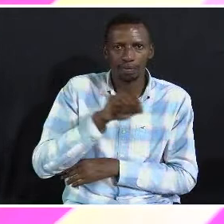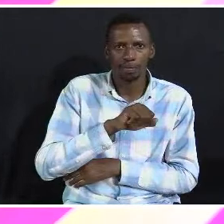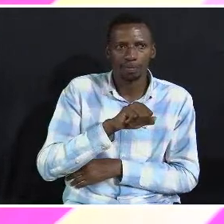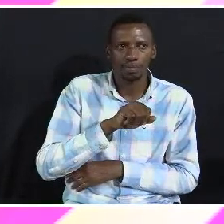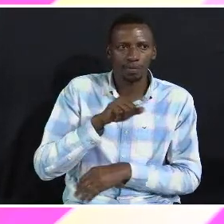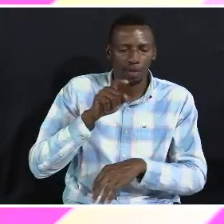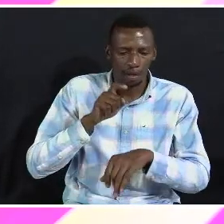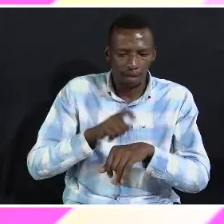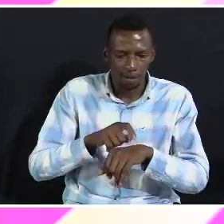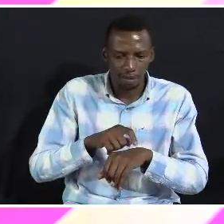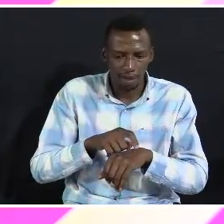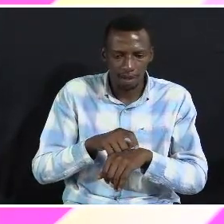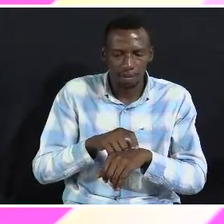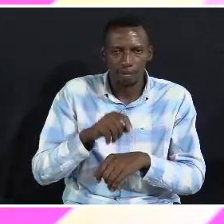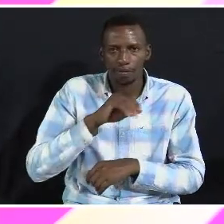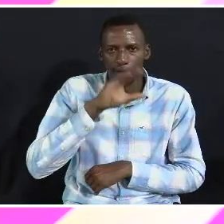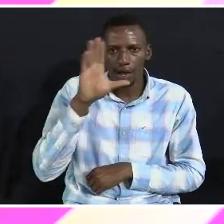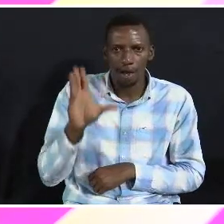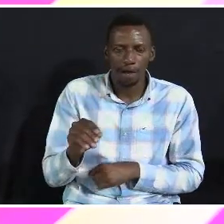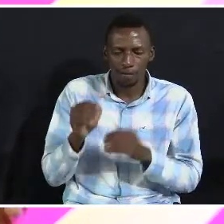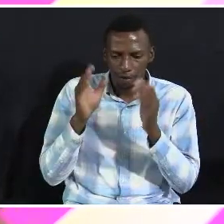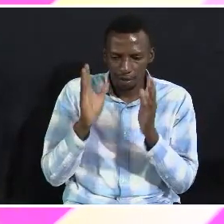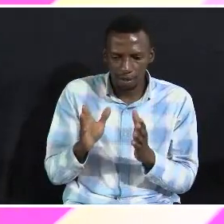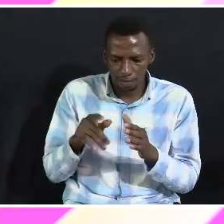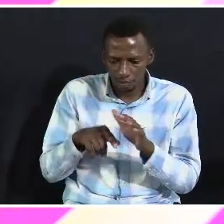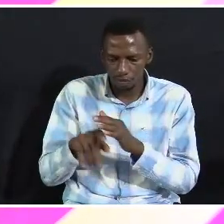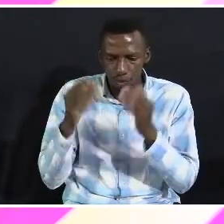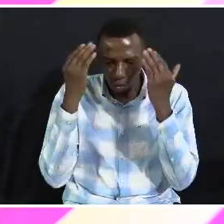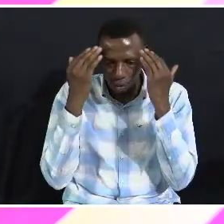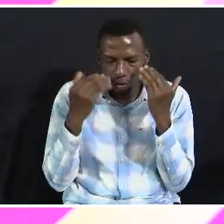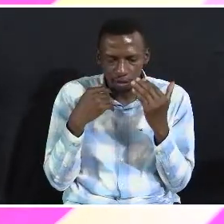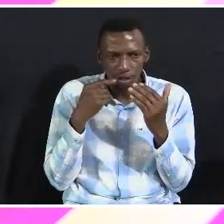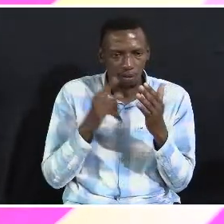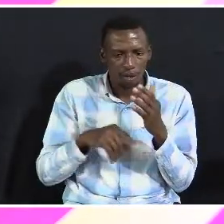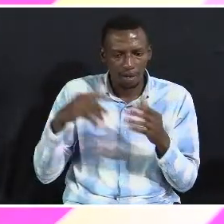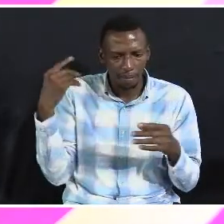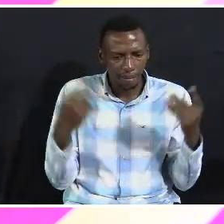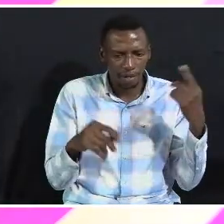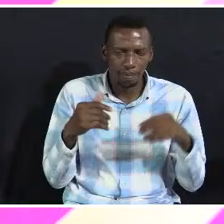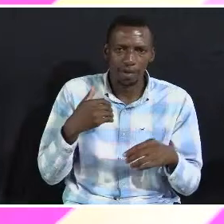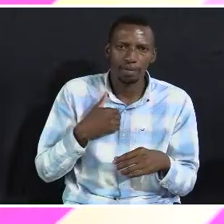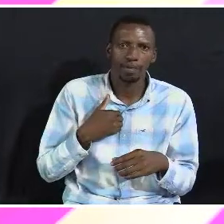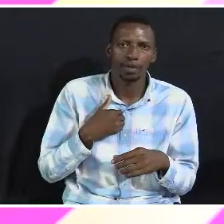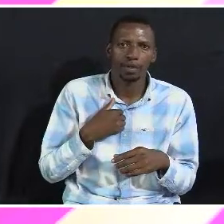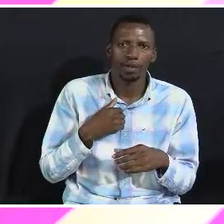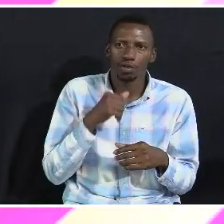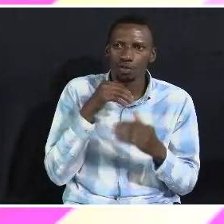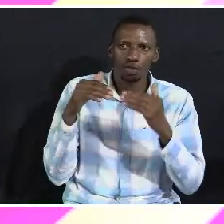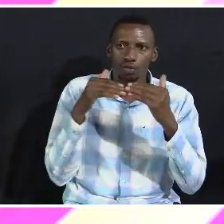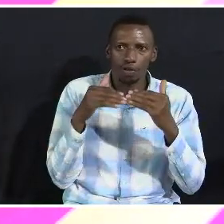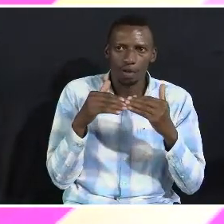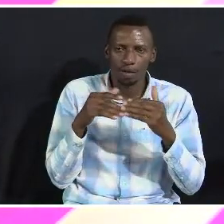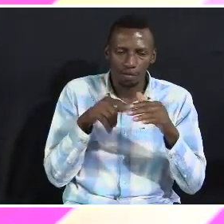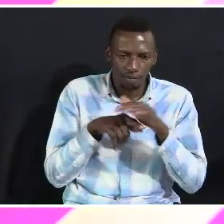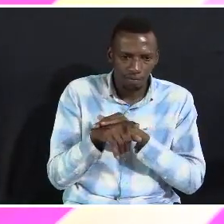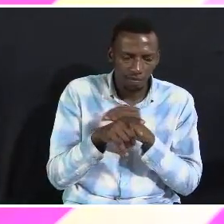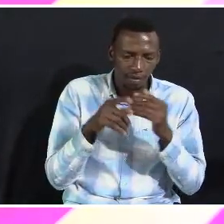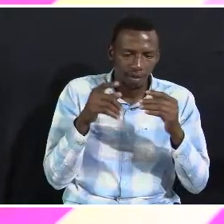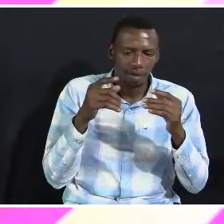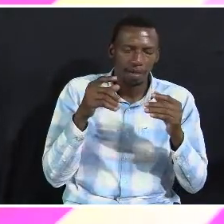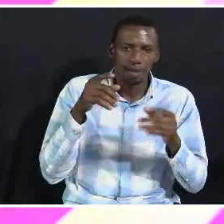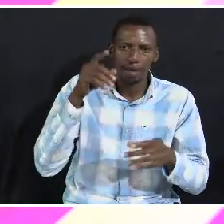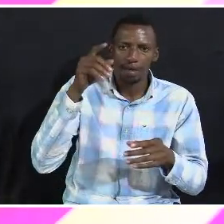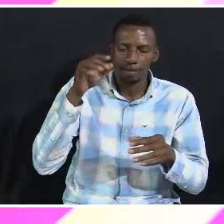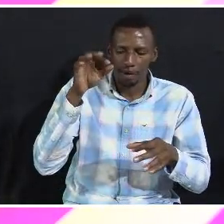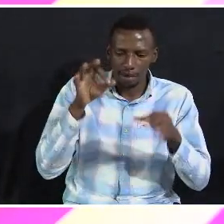say, I was beaten unfairly, he is going before a judge who is a Mzungu. He is going to